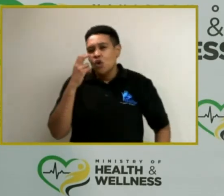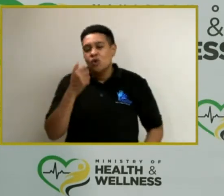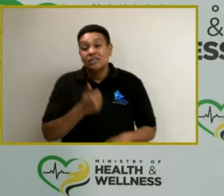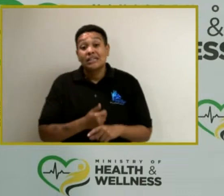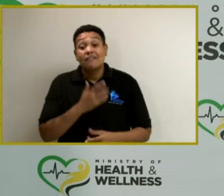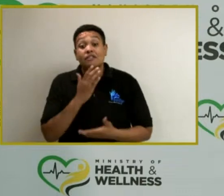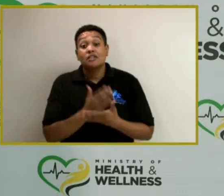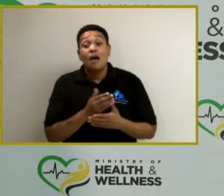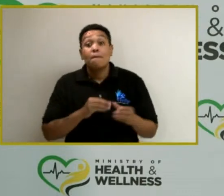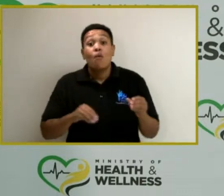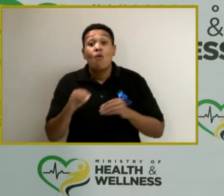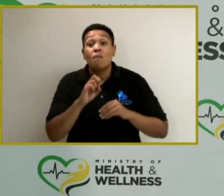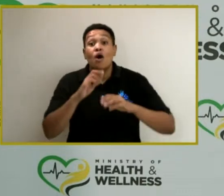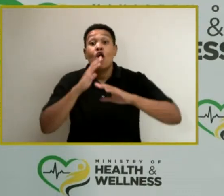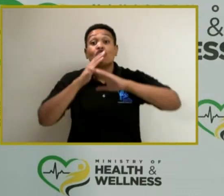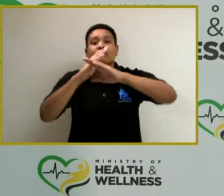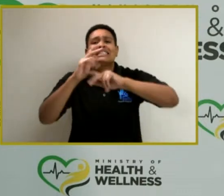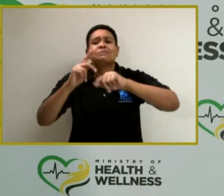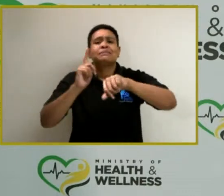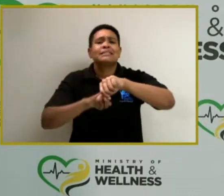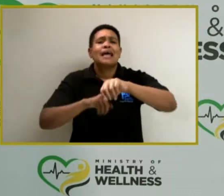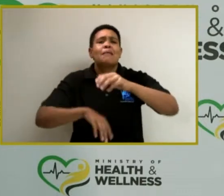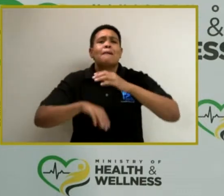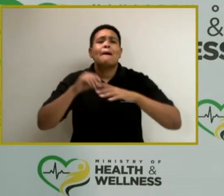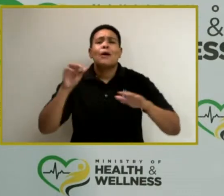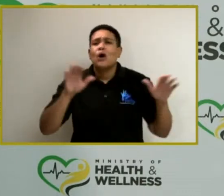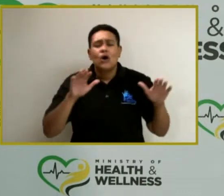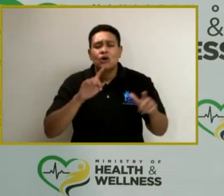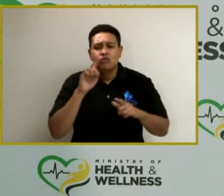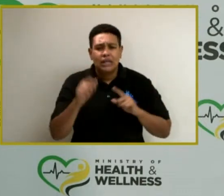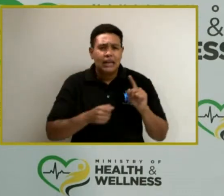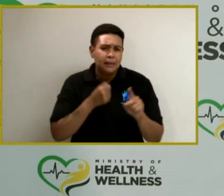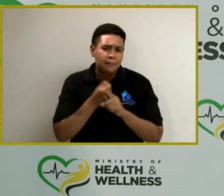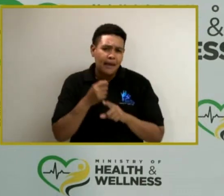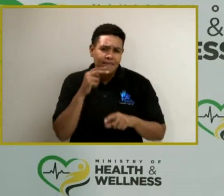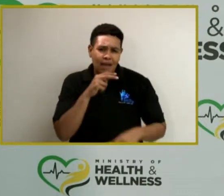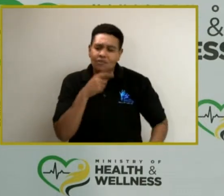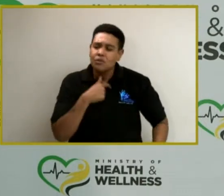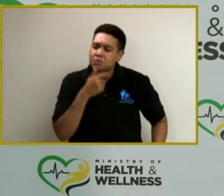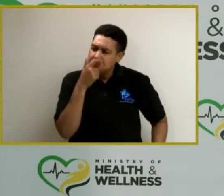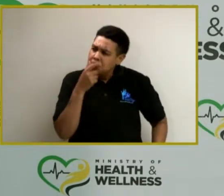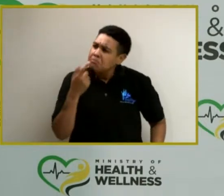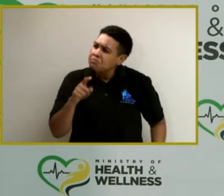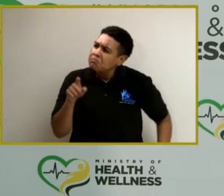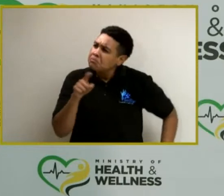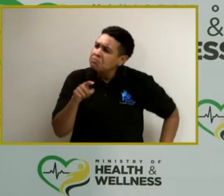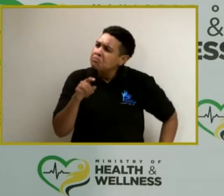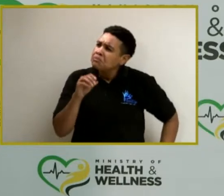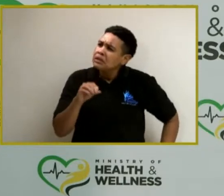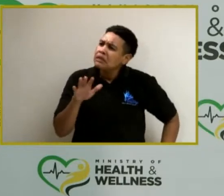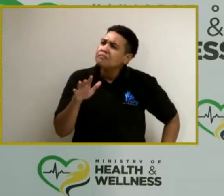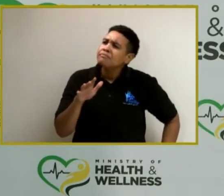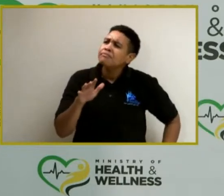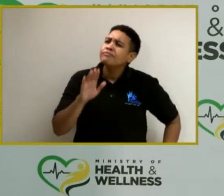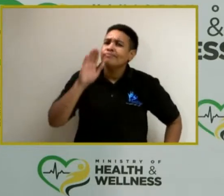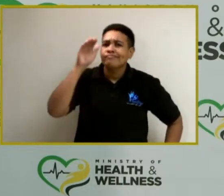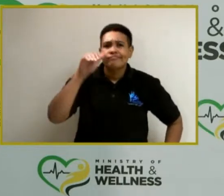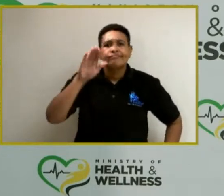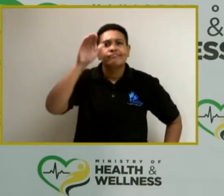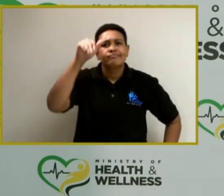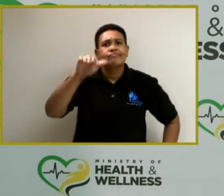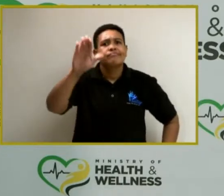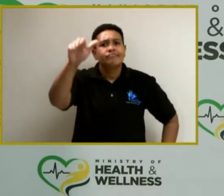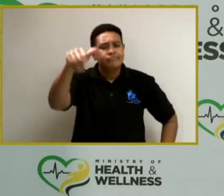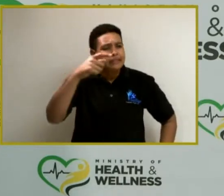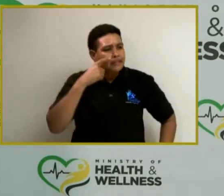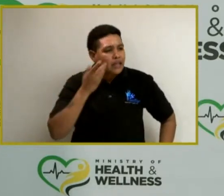stopping movement or restricting movement impacts the virus. We have seen that in the ups and downs of the trend